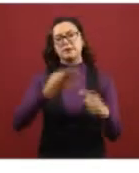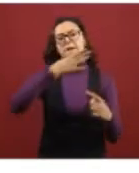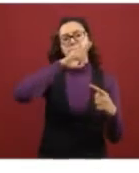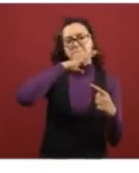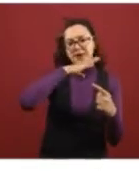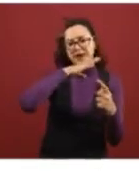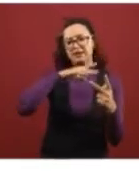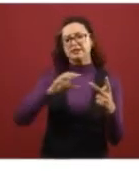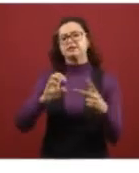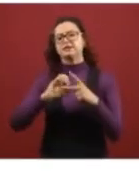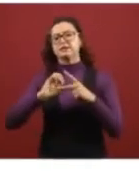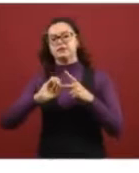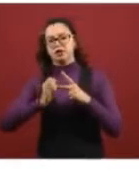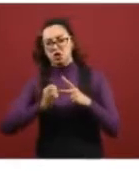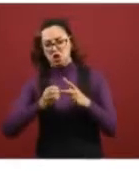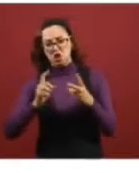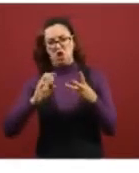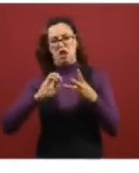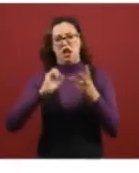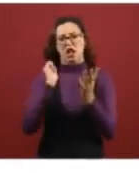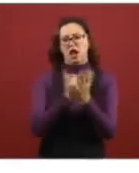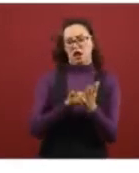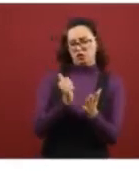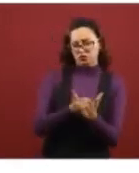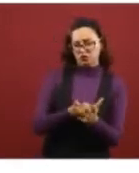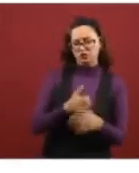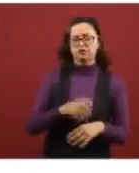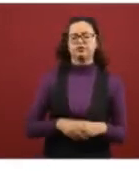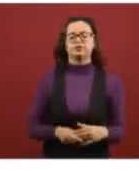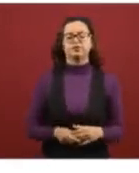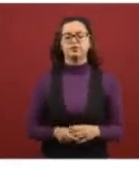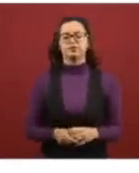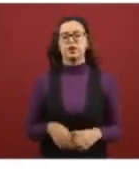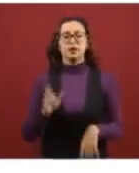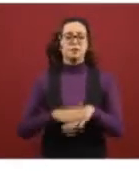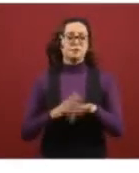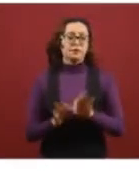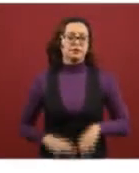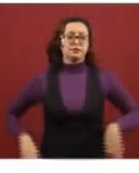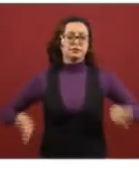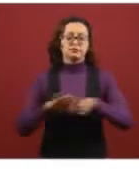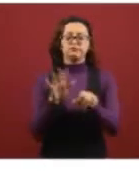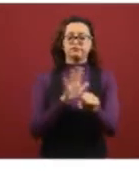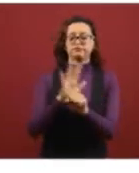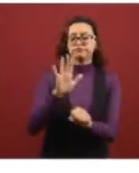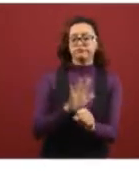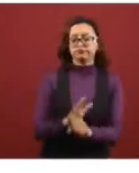So these are the three things, beans, rice, and corn.